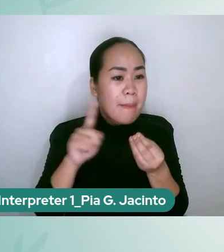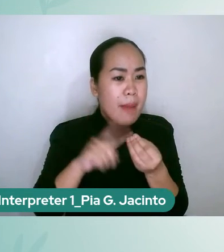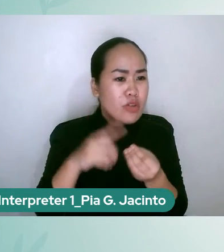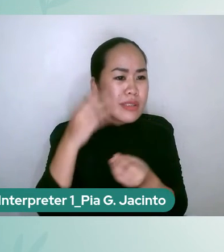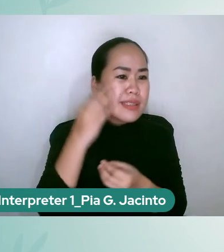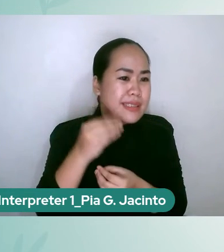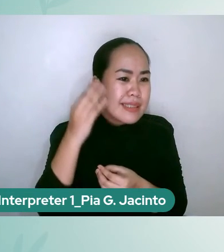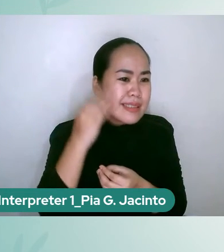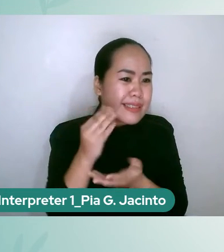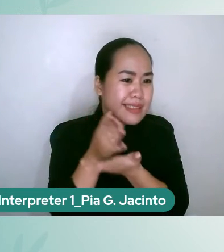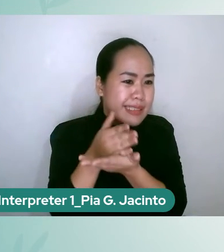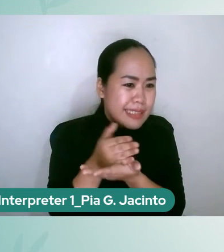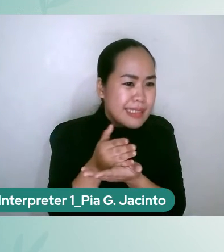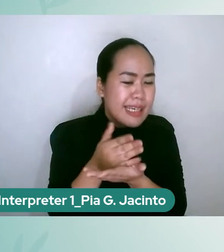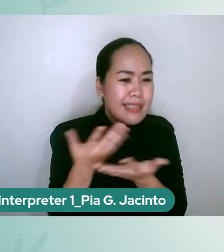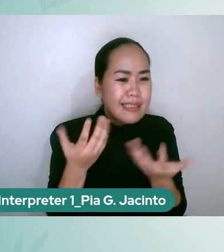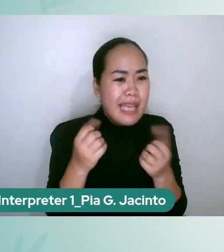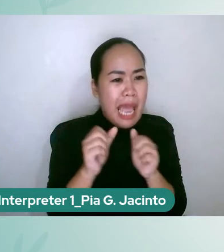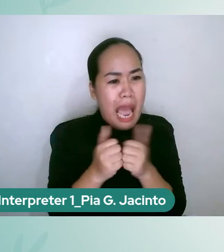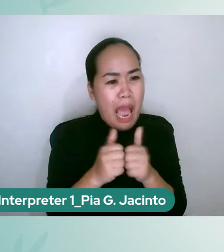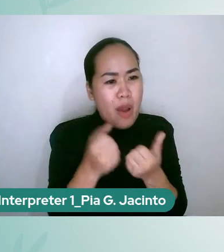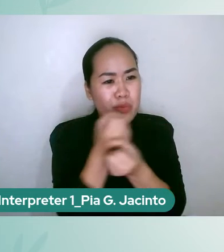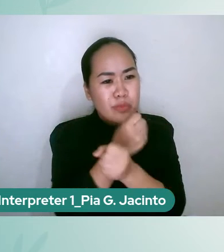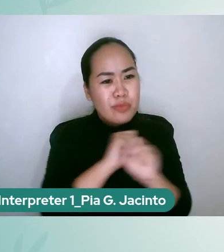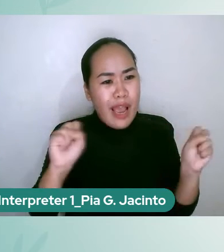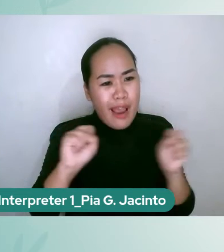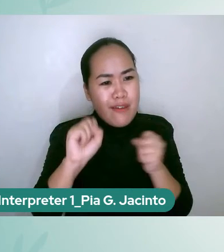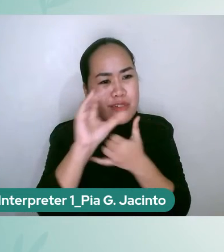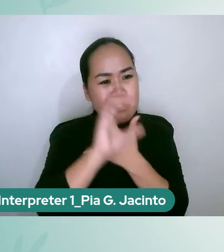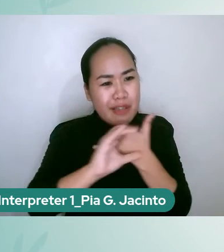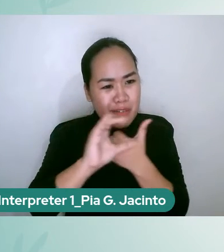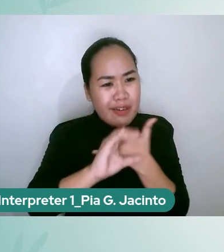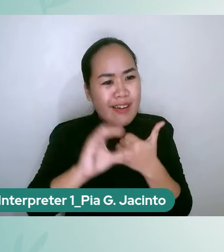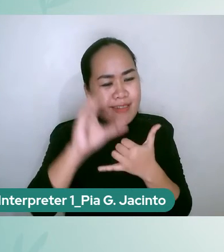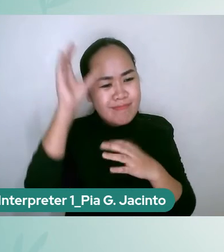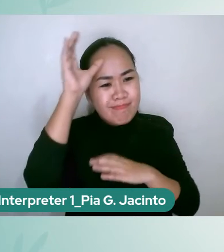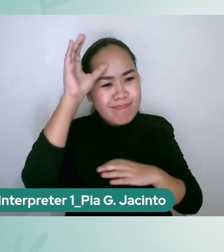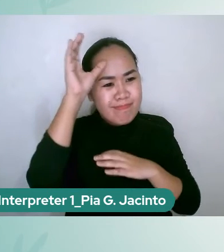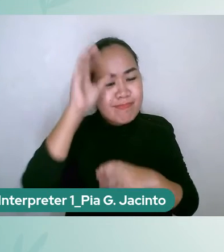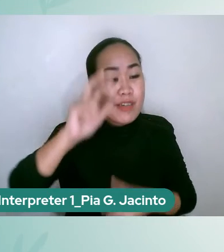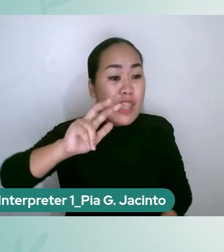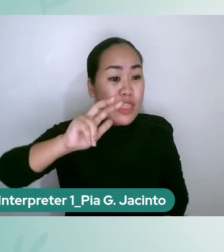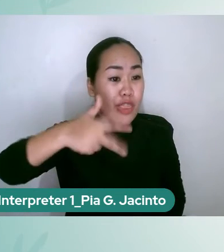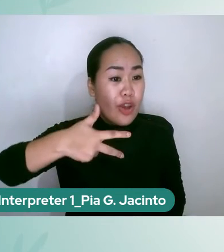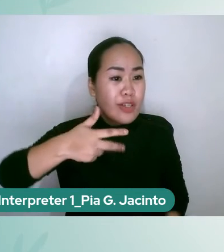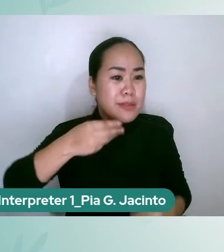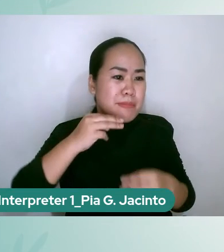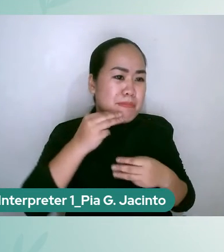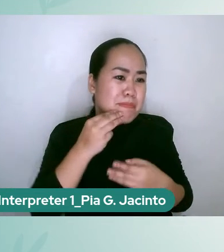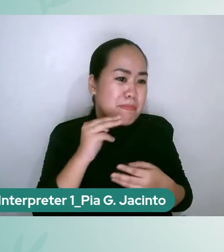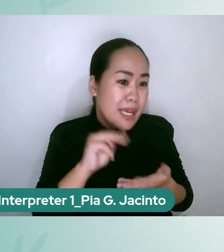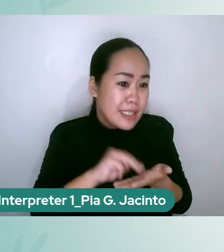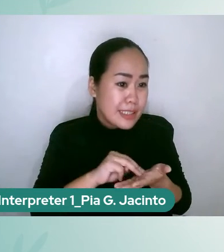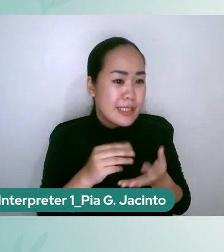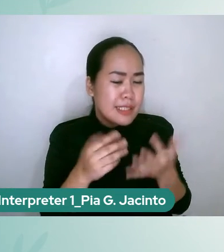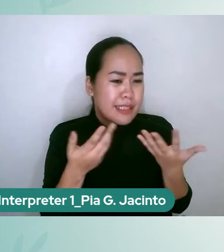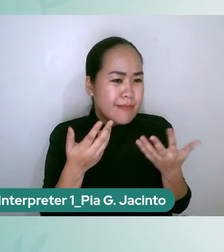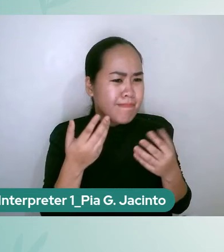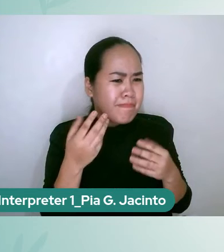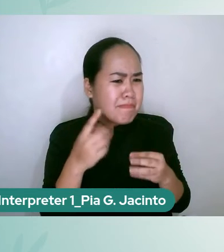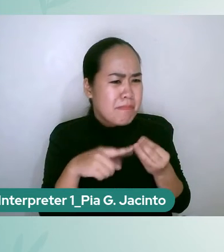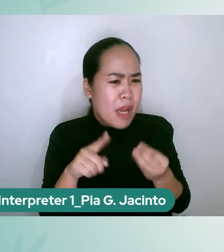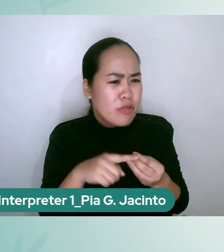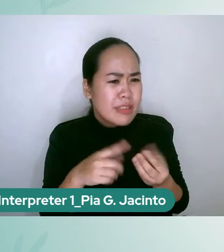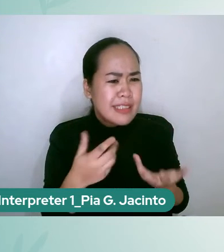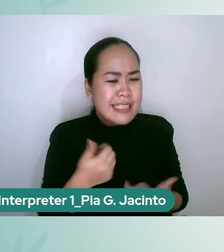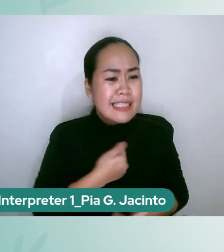with surviving cervical cancer. The third message I heard was about self sampling, which is critical in getting women